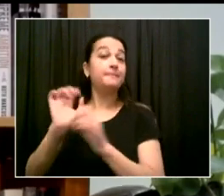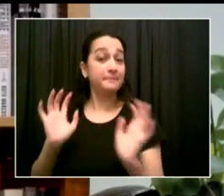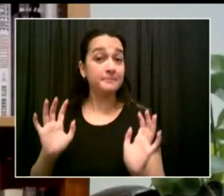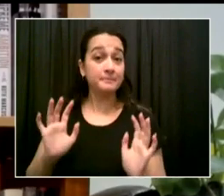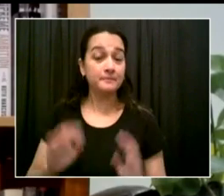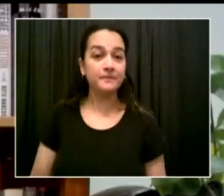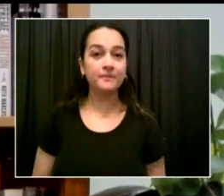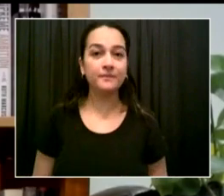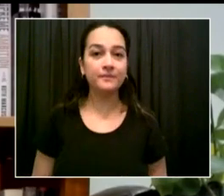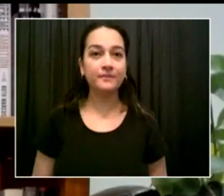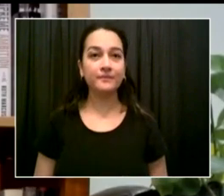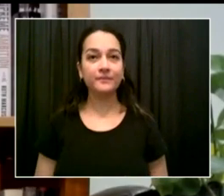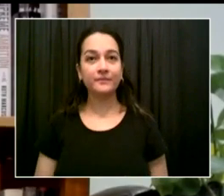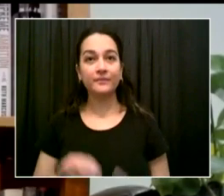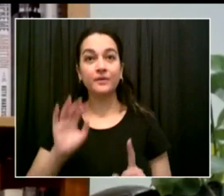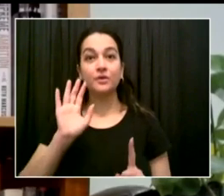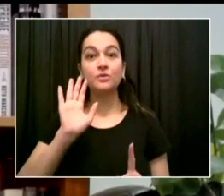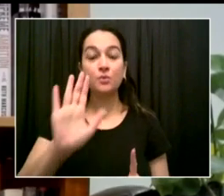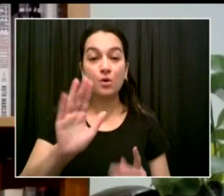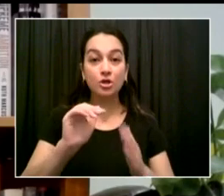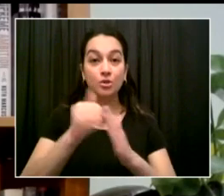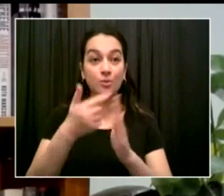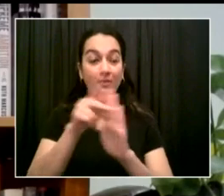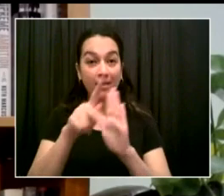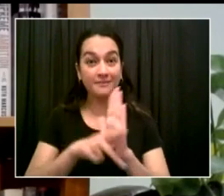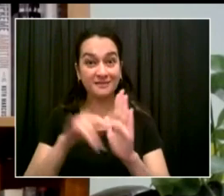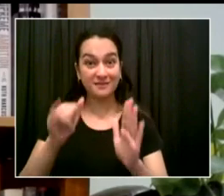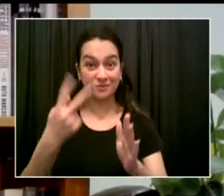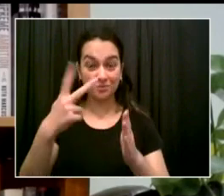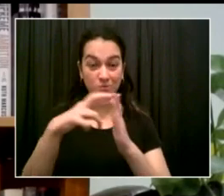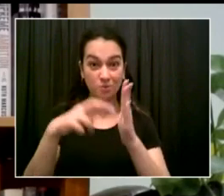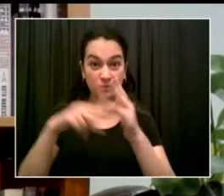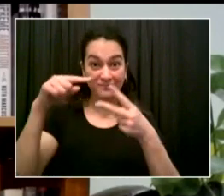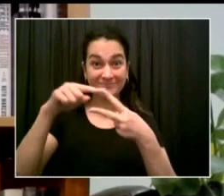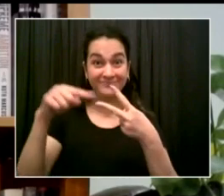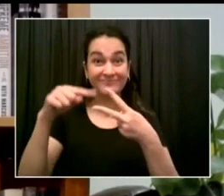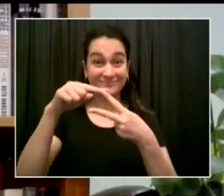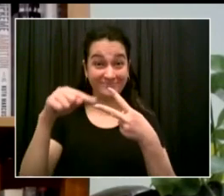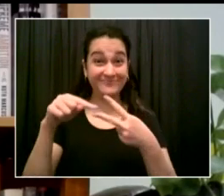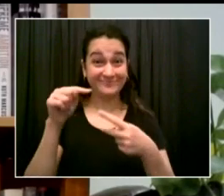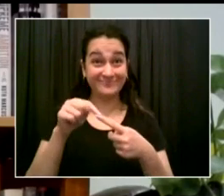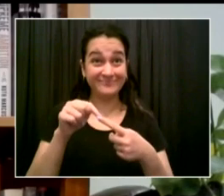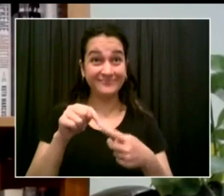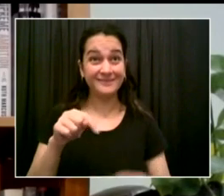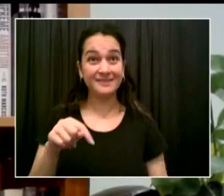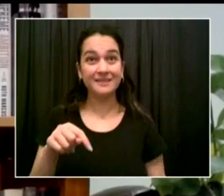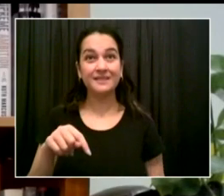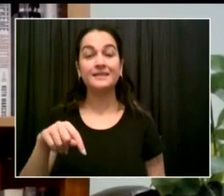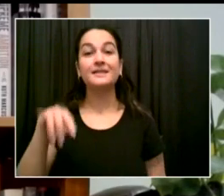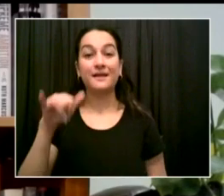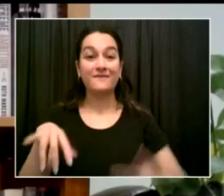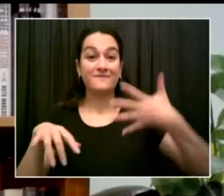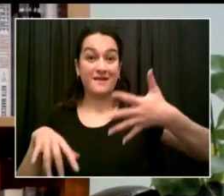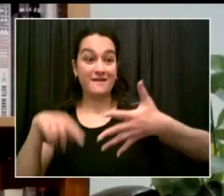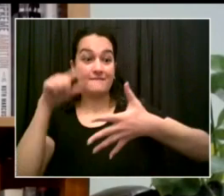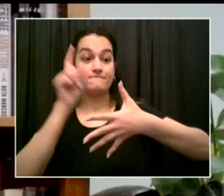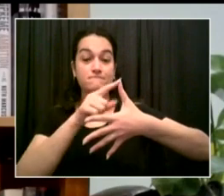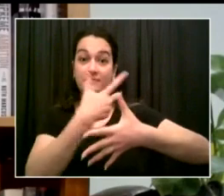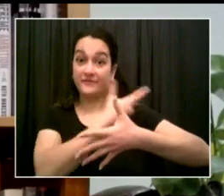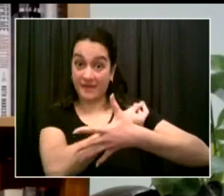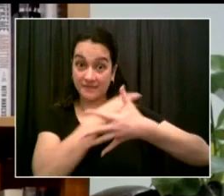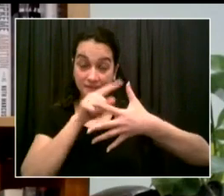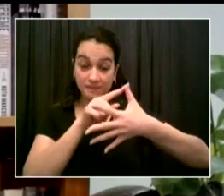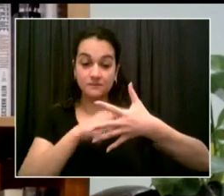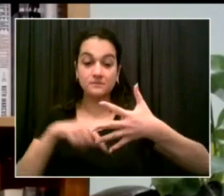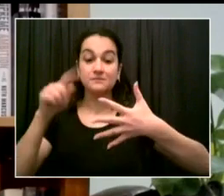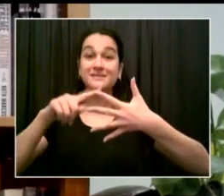live up to our ethical requirements, and that is what the new order is doing. We need